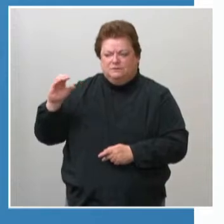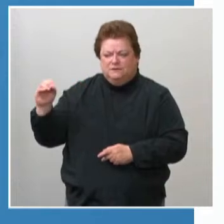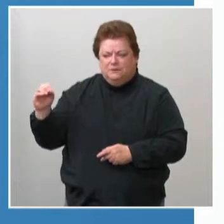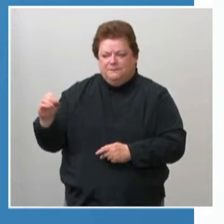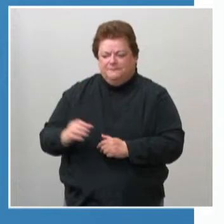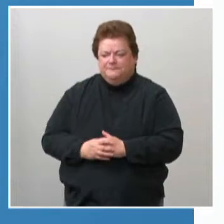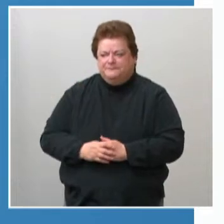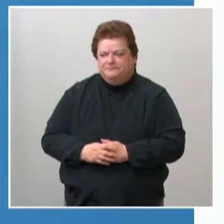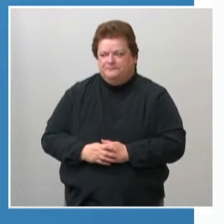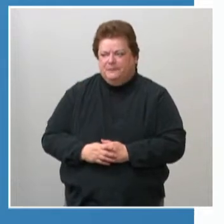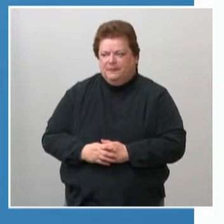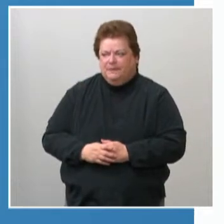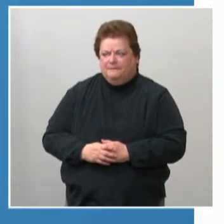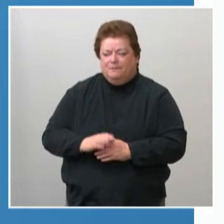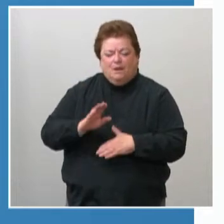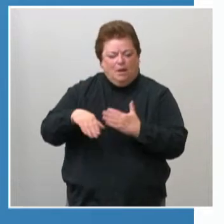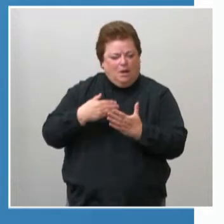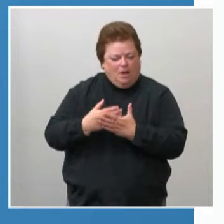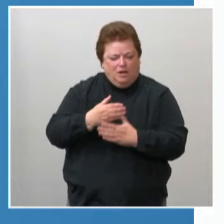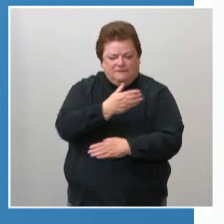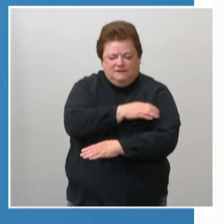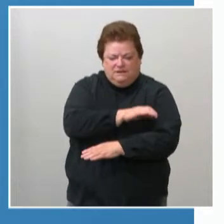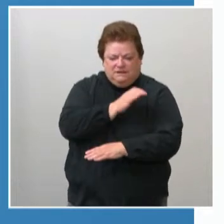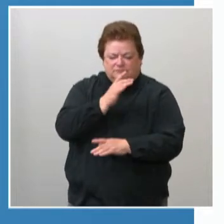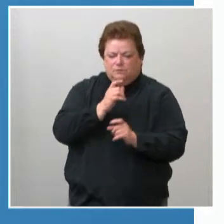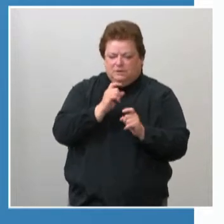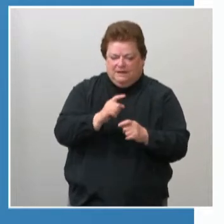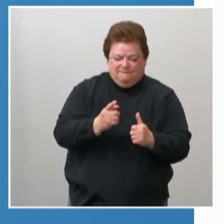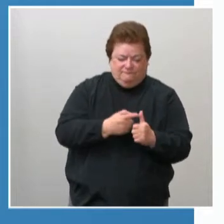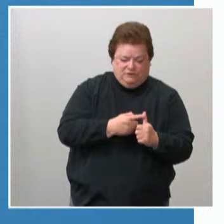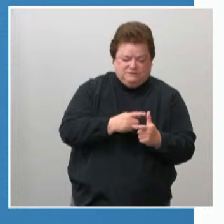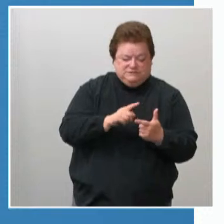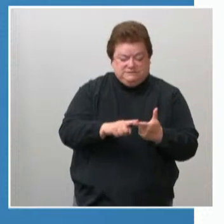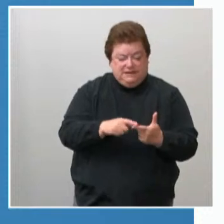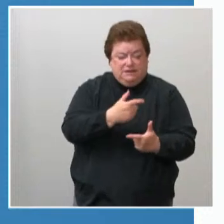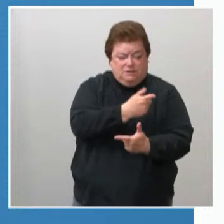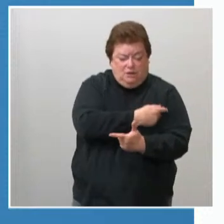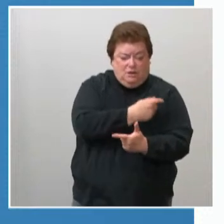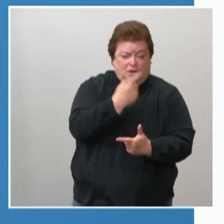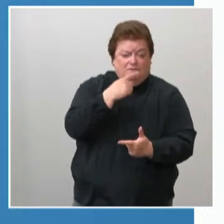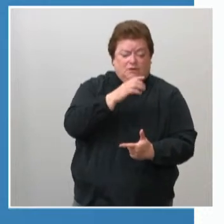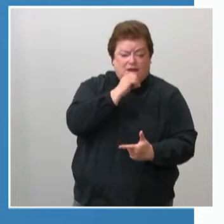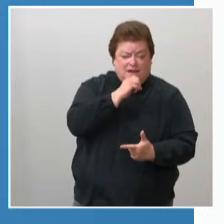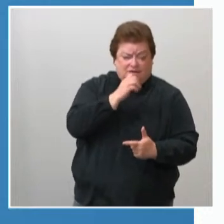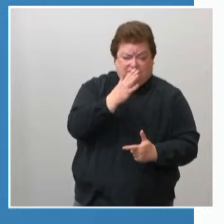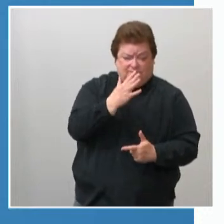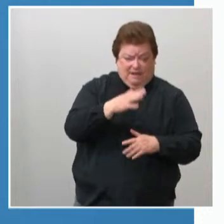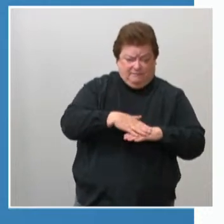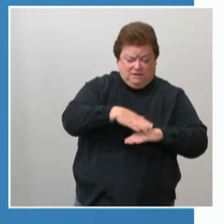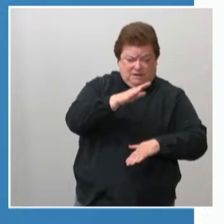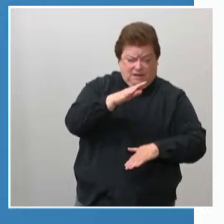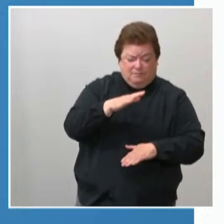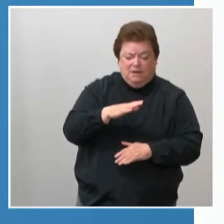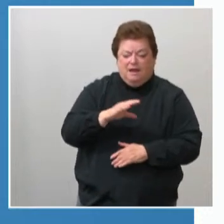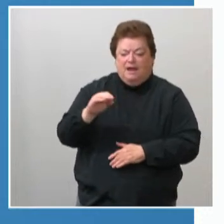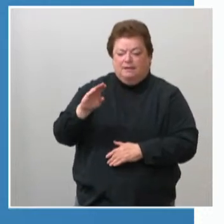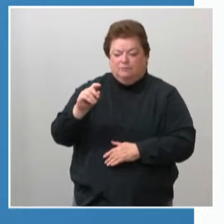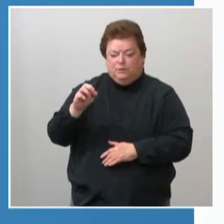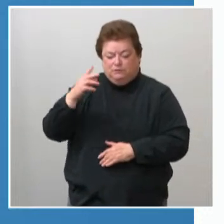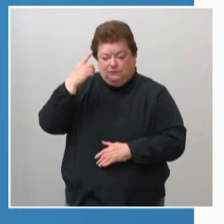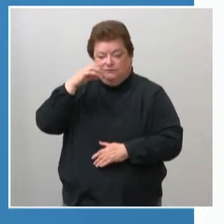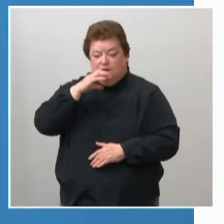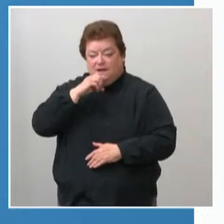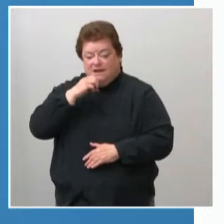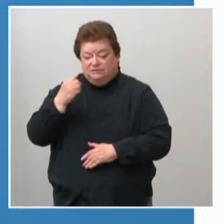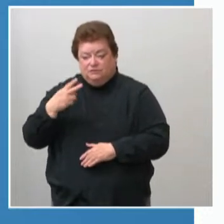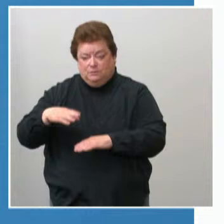402-441-4200. All clinics offer first and second doses for 5 and up, Pfizer booster doses for 12 and older,